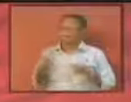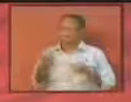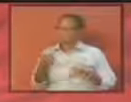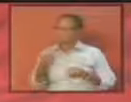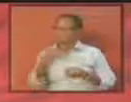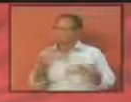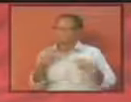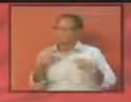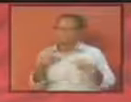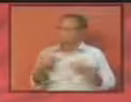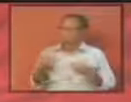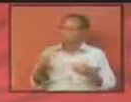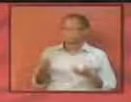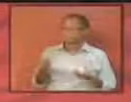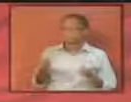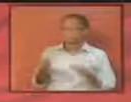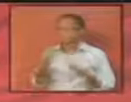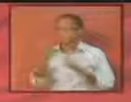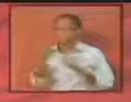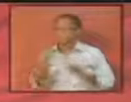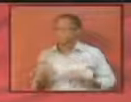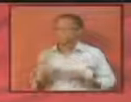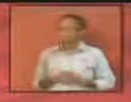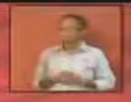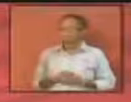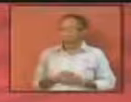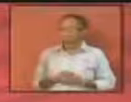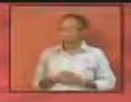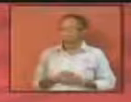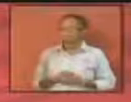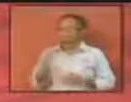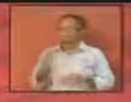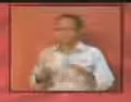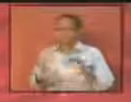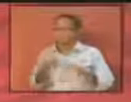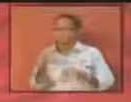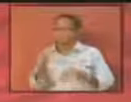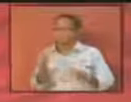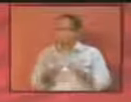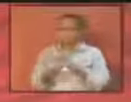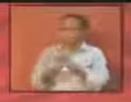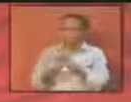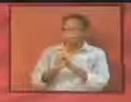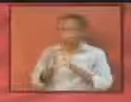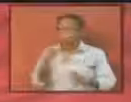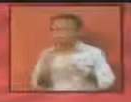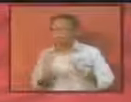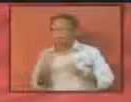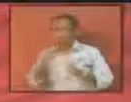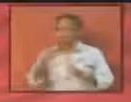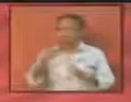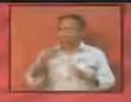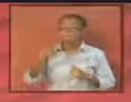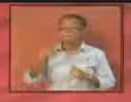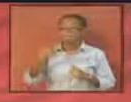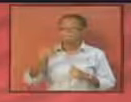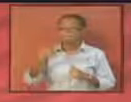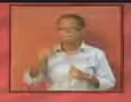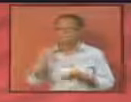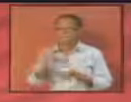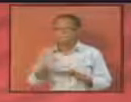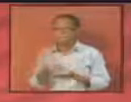automatically. We might, for example, say which RHA it came from or something like that, but I can't tell you right now whether P1 was detected in